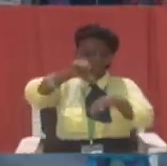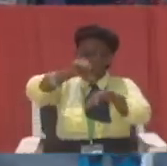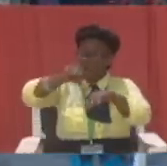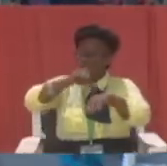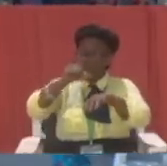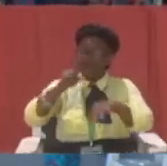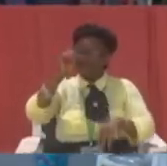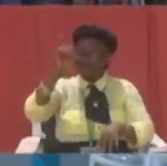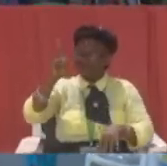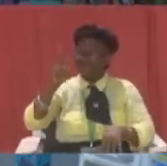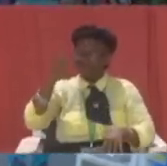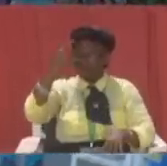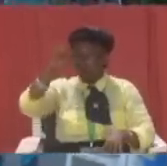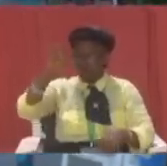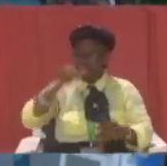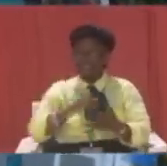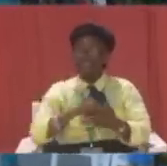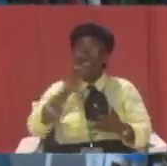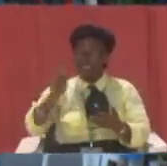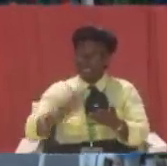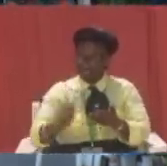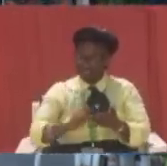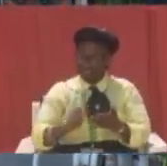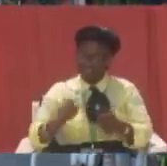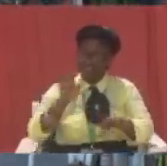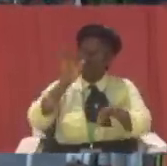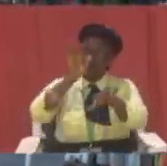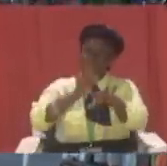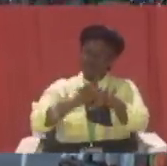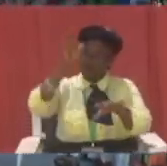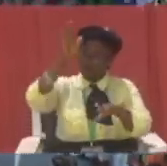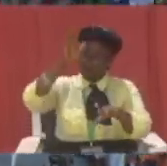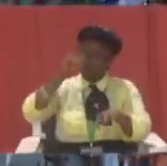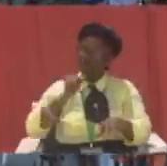touch not my anointed. Satan, I command you,